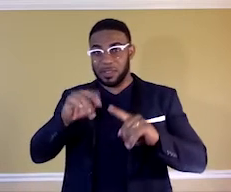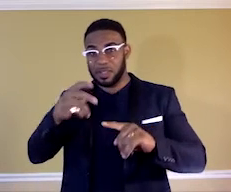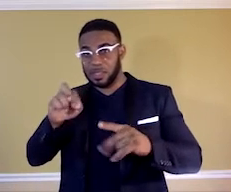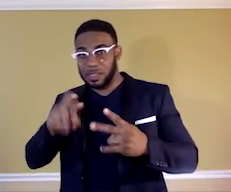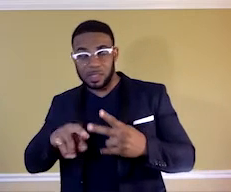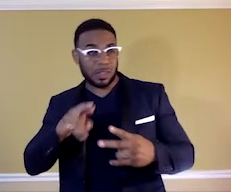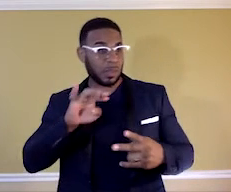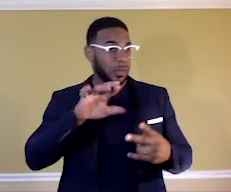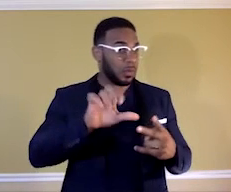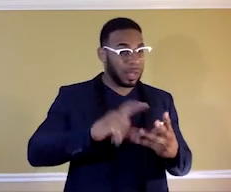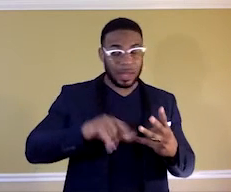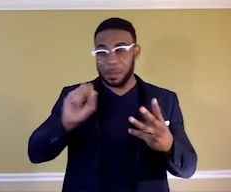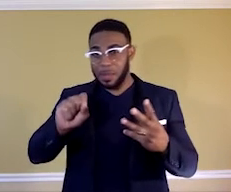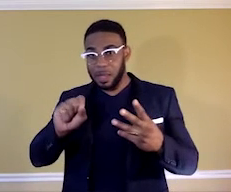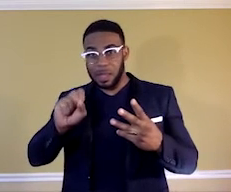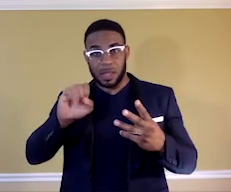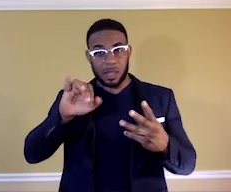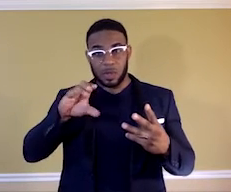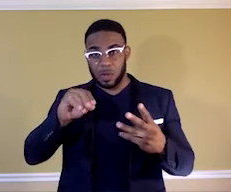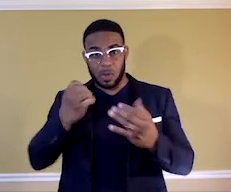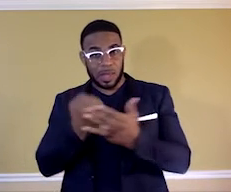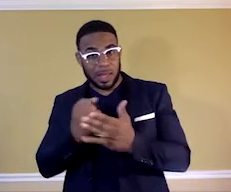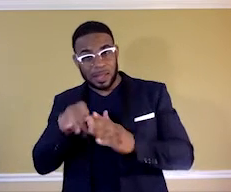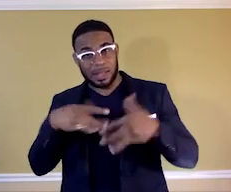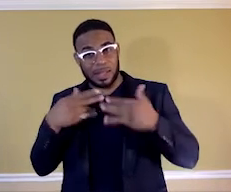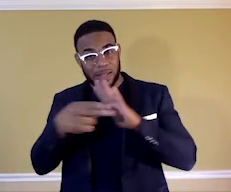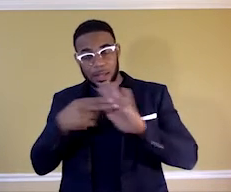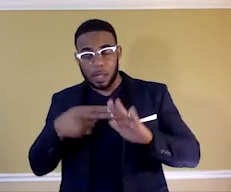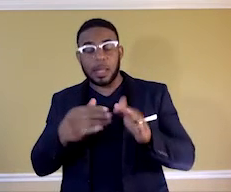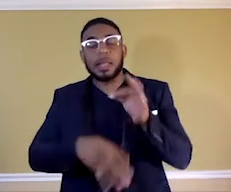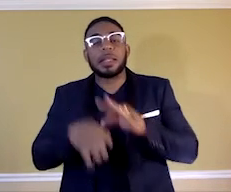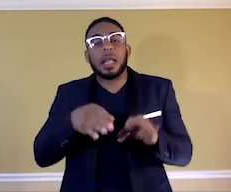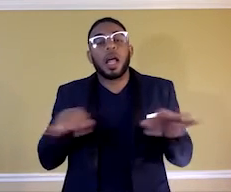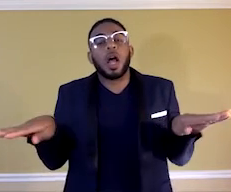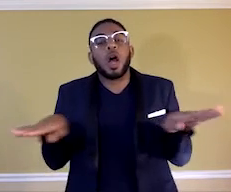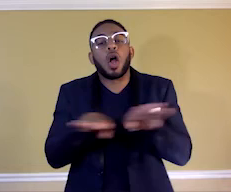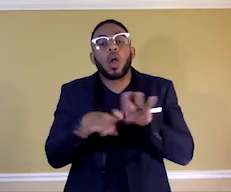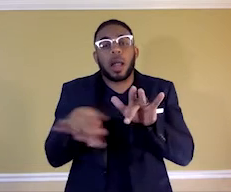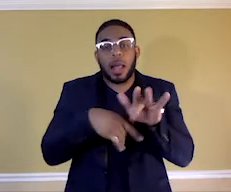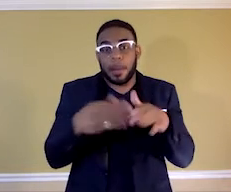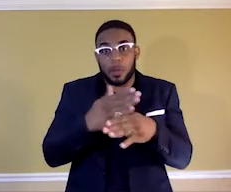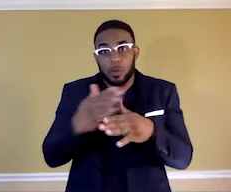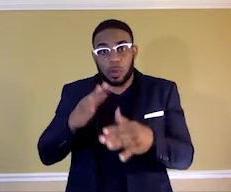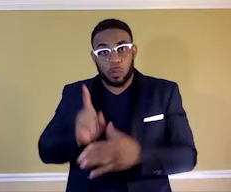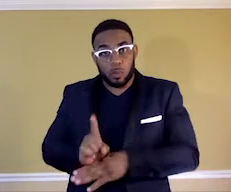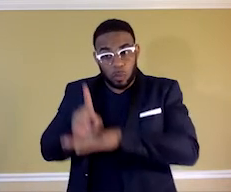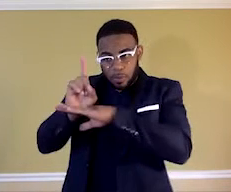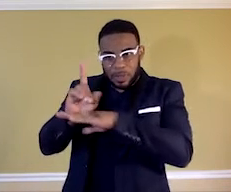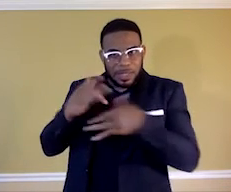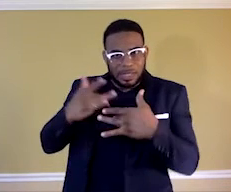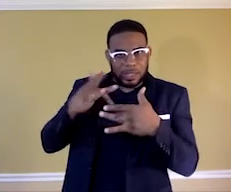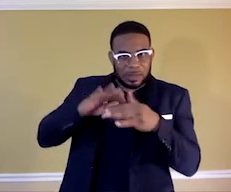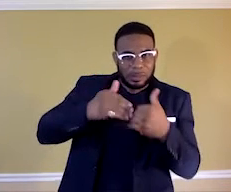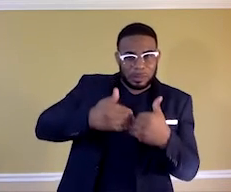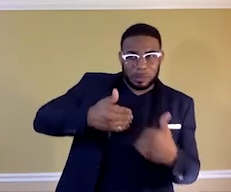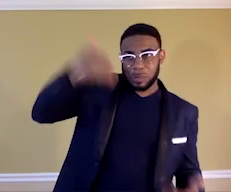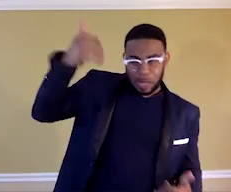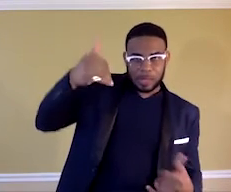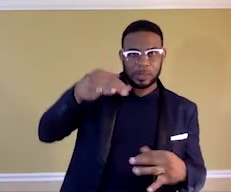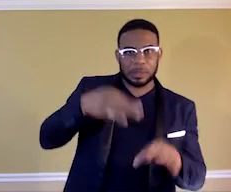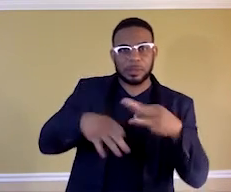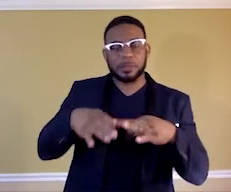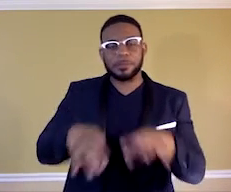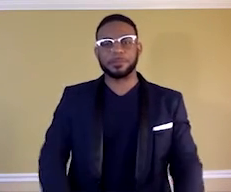races, abilities, and socioeconomic statuses. So instead of closing the gap between privilege, it tends to widen them instead.